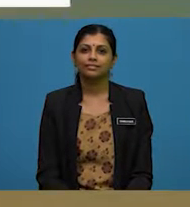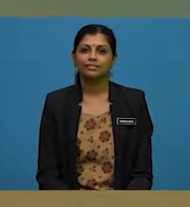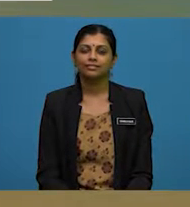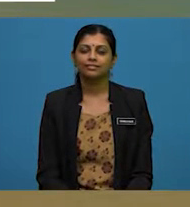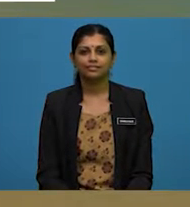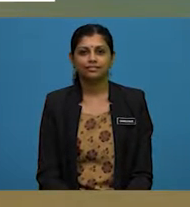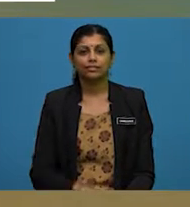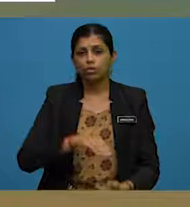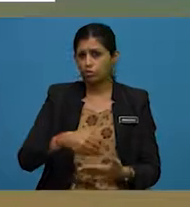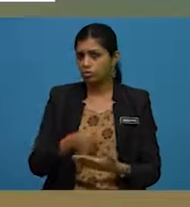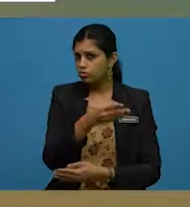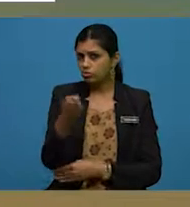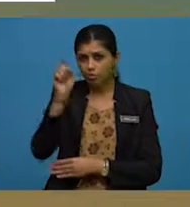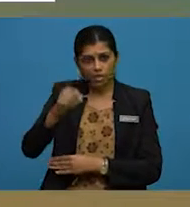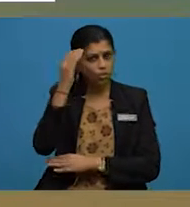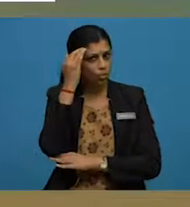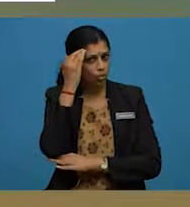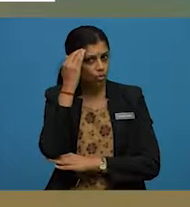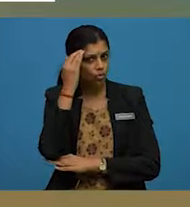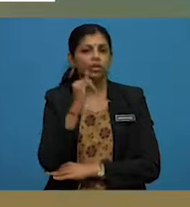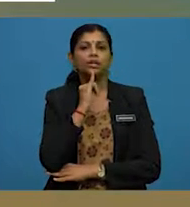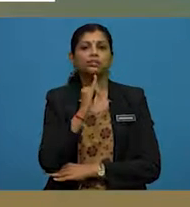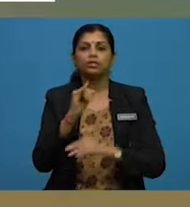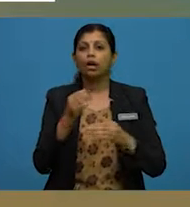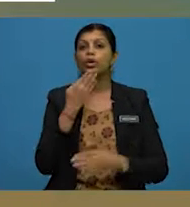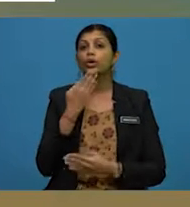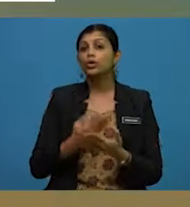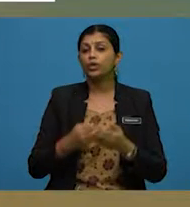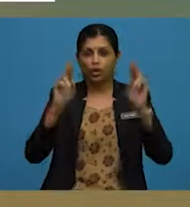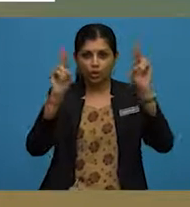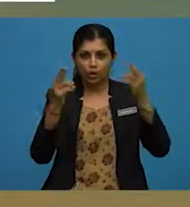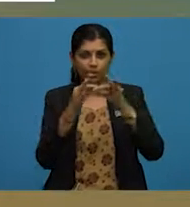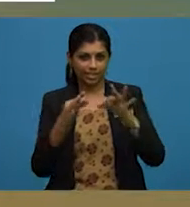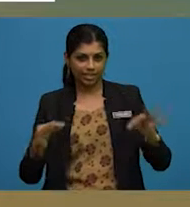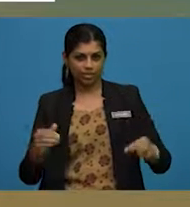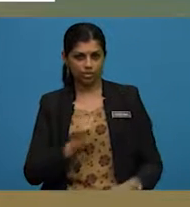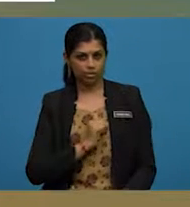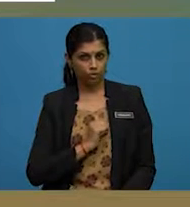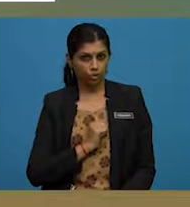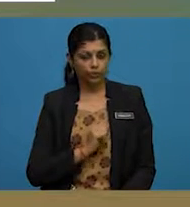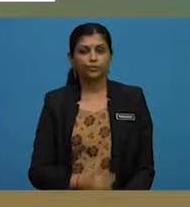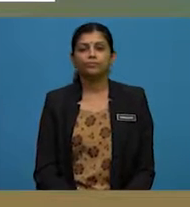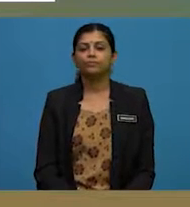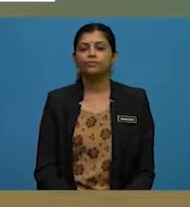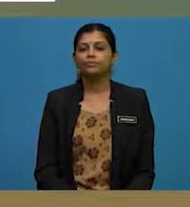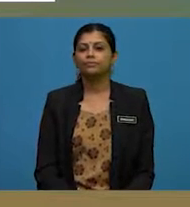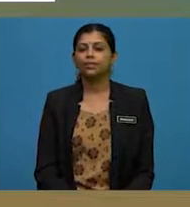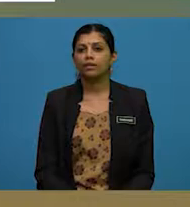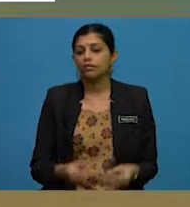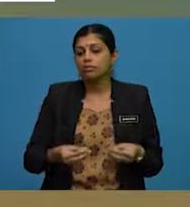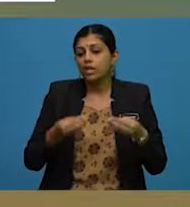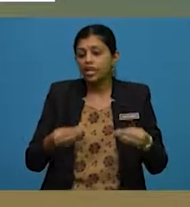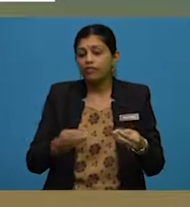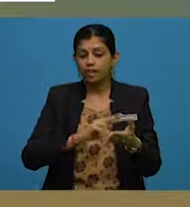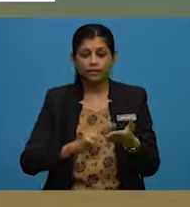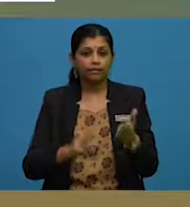All you have to know is that a good topic sentence on its own must give the reader a clear